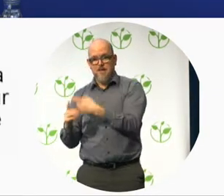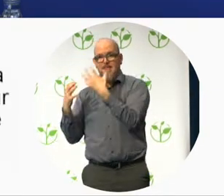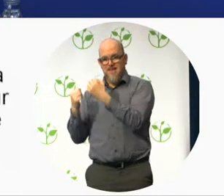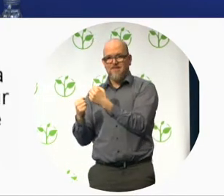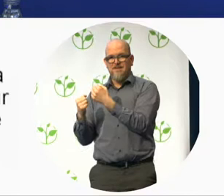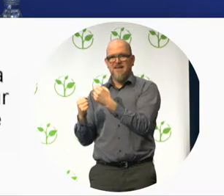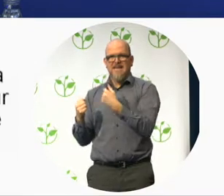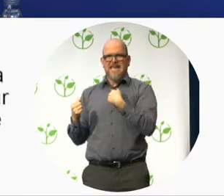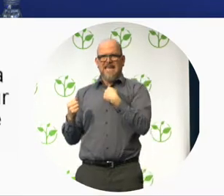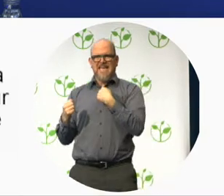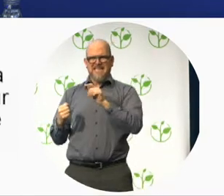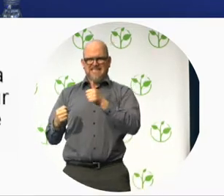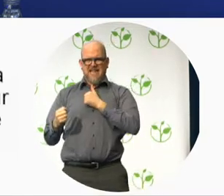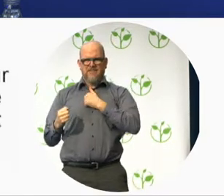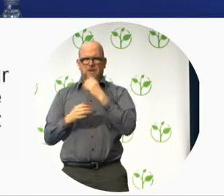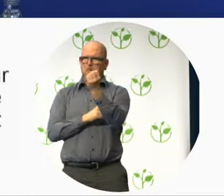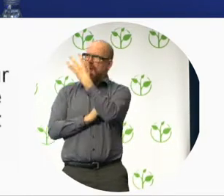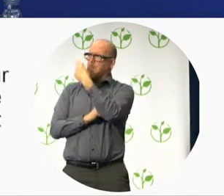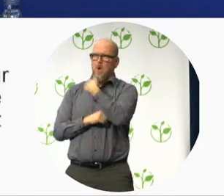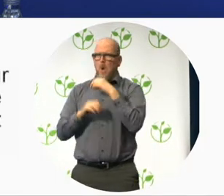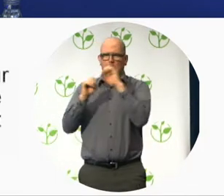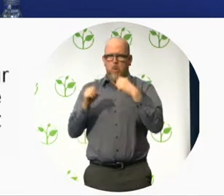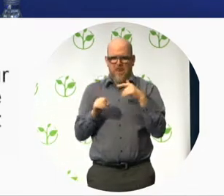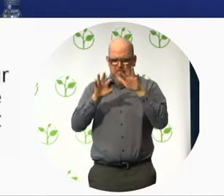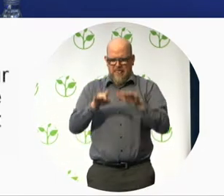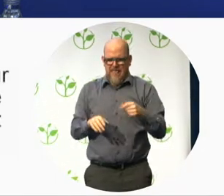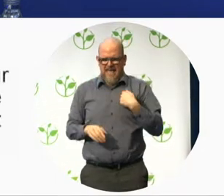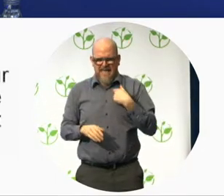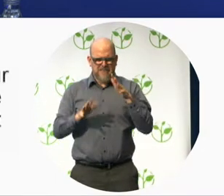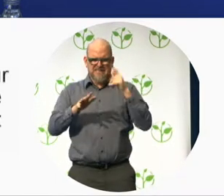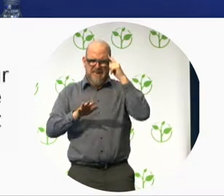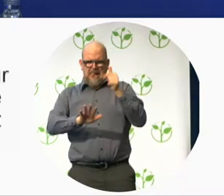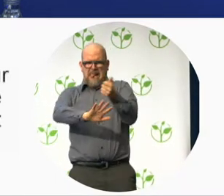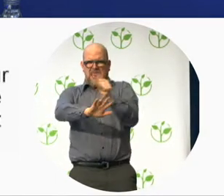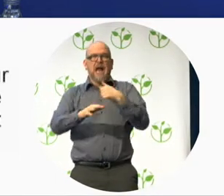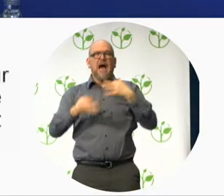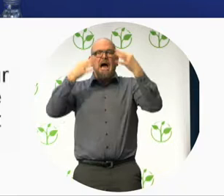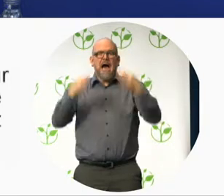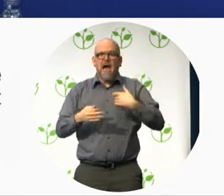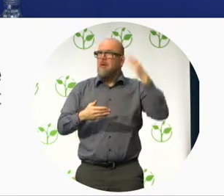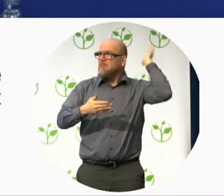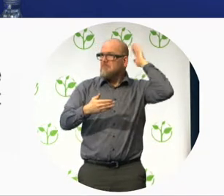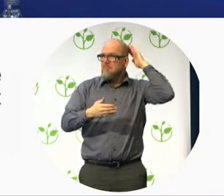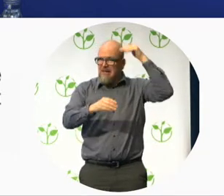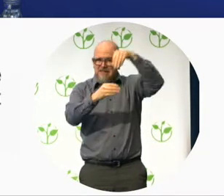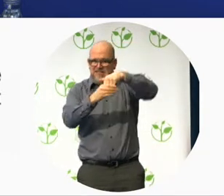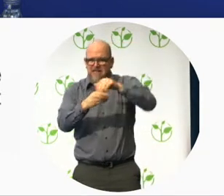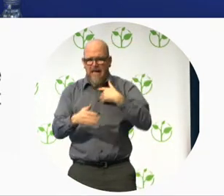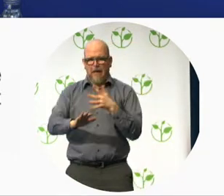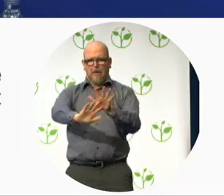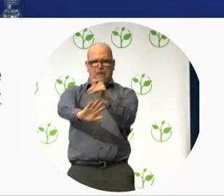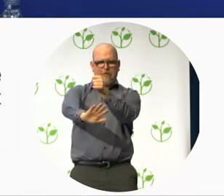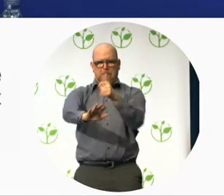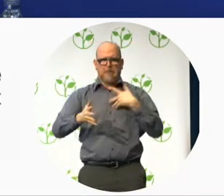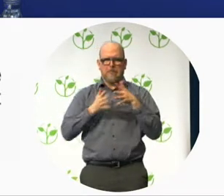own. I'll summarize it in another way. I think the keys to our success is one, senior leadership support. The